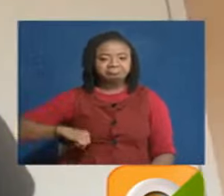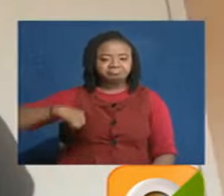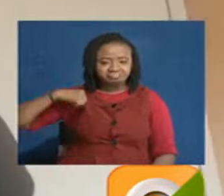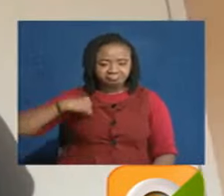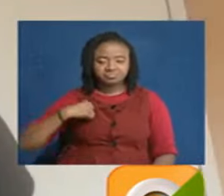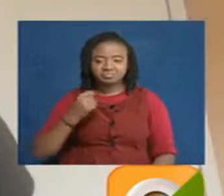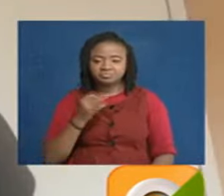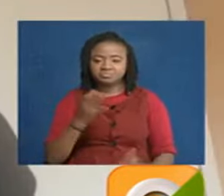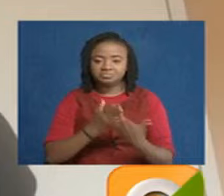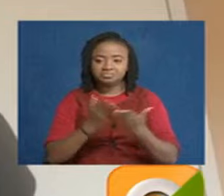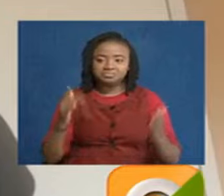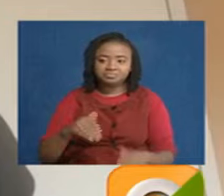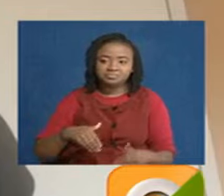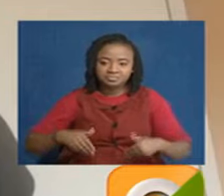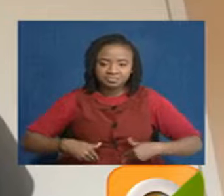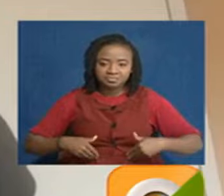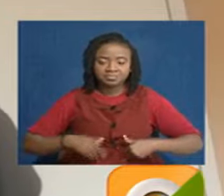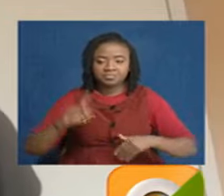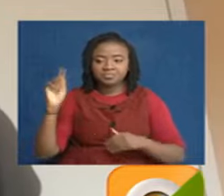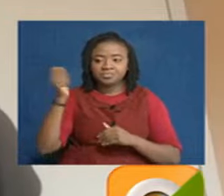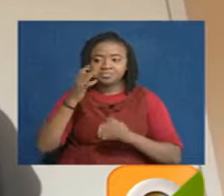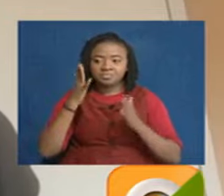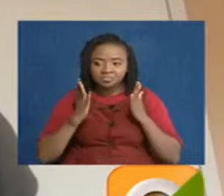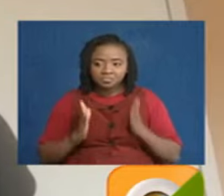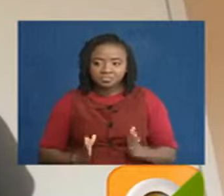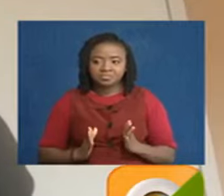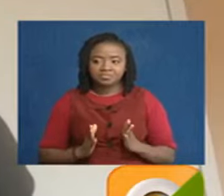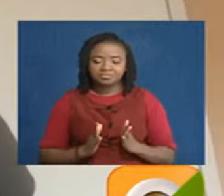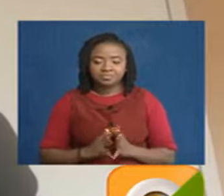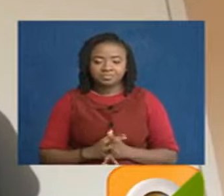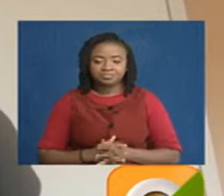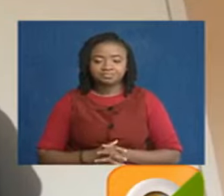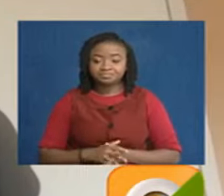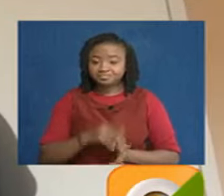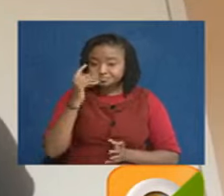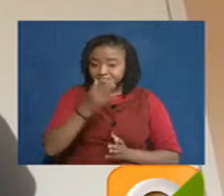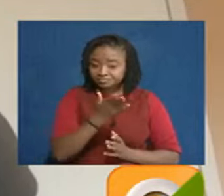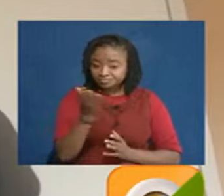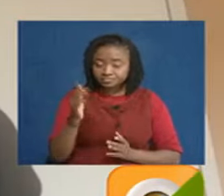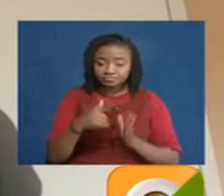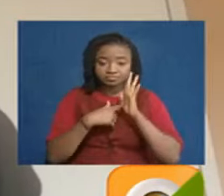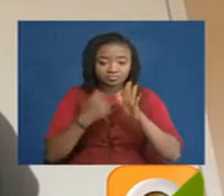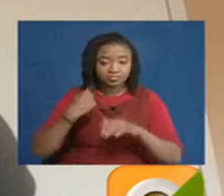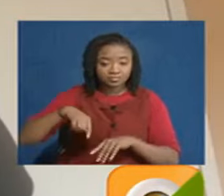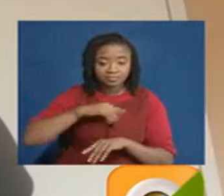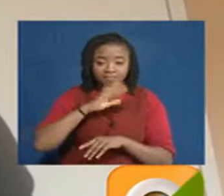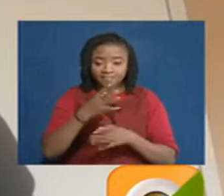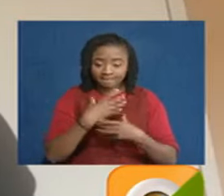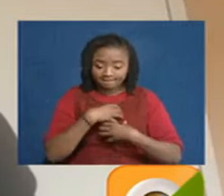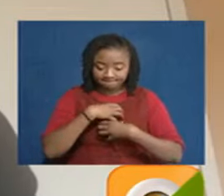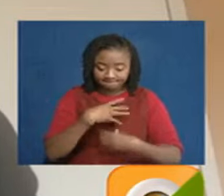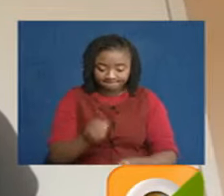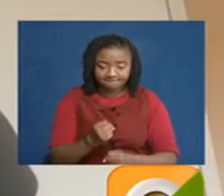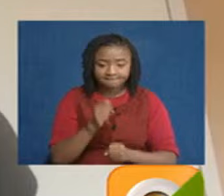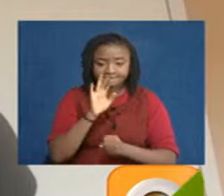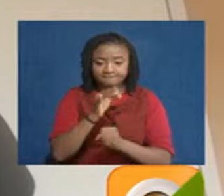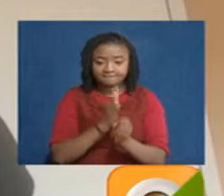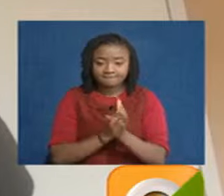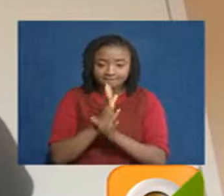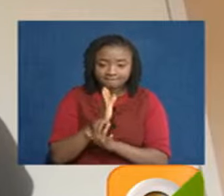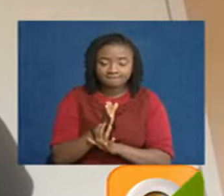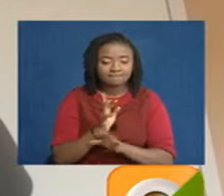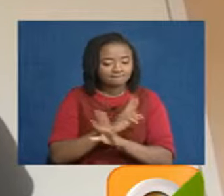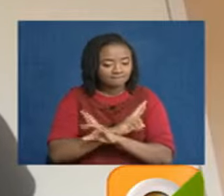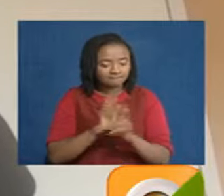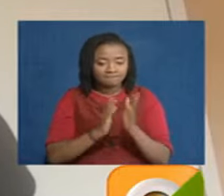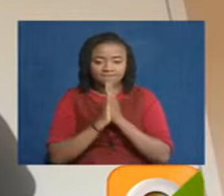young Kenyans. And young Kenyans have shown us their courage, their integrity, and their desire to